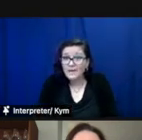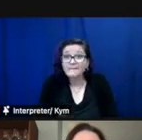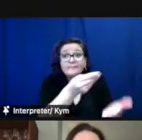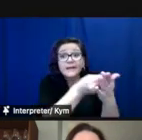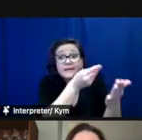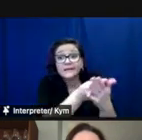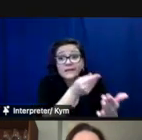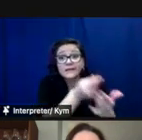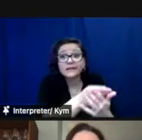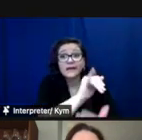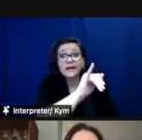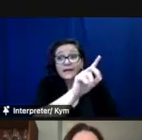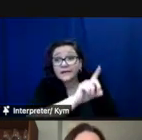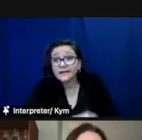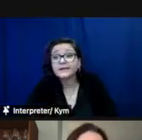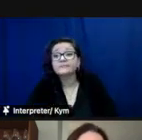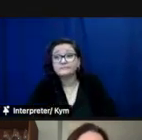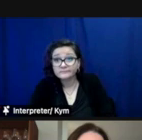Money. ID.